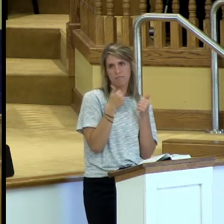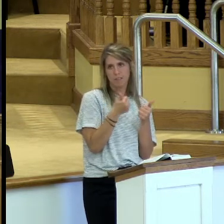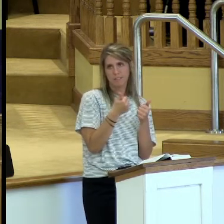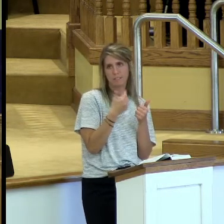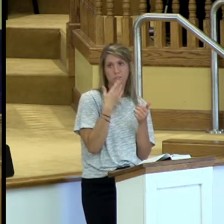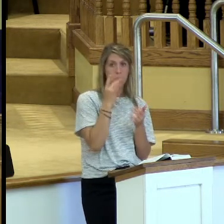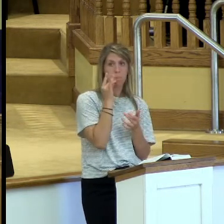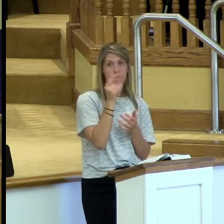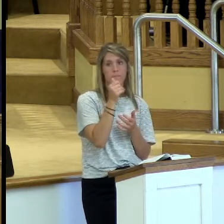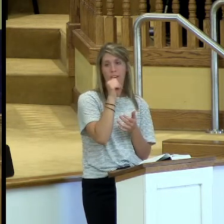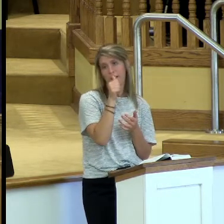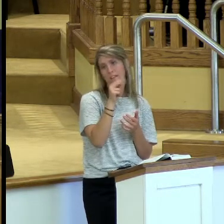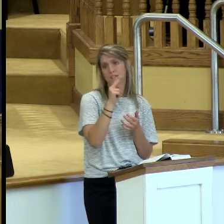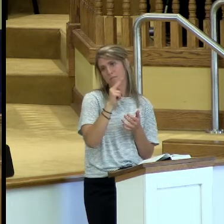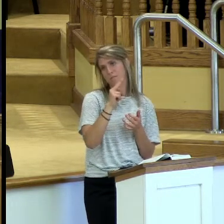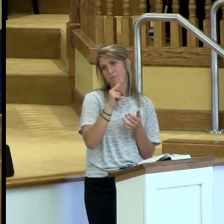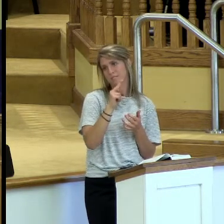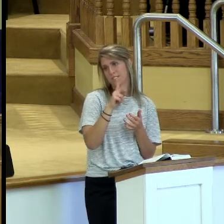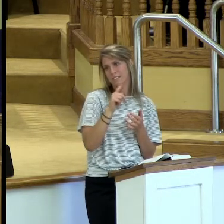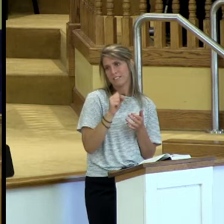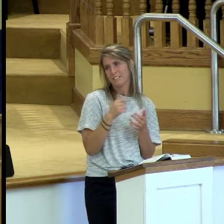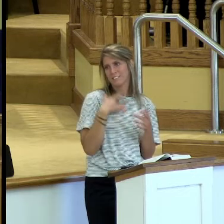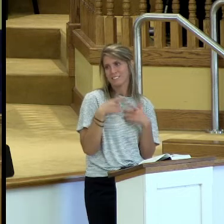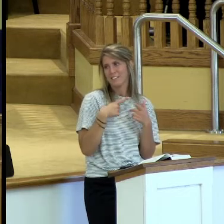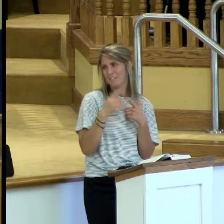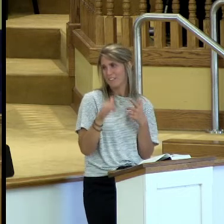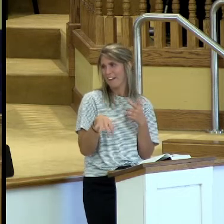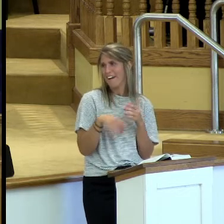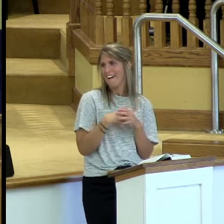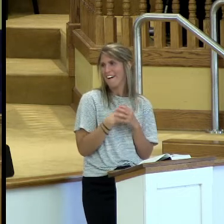great, good peanuts, whatever. Y'all don't seem excited, I was excited.